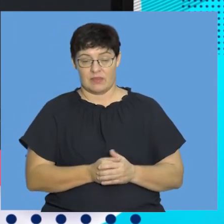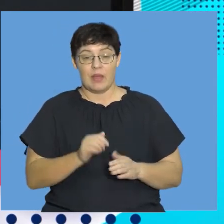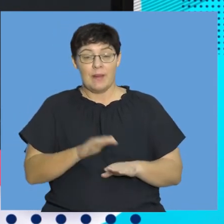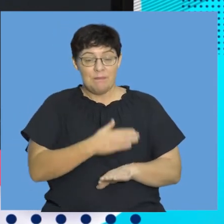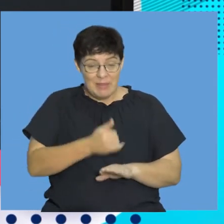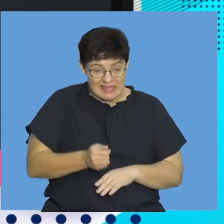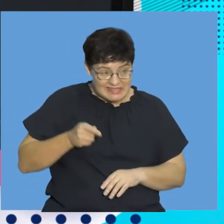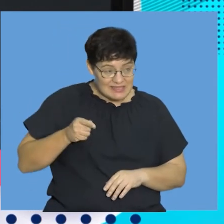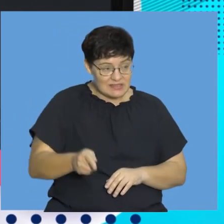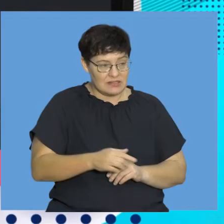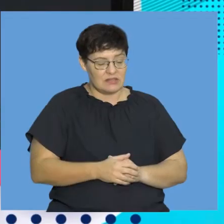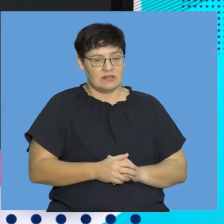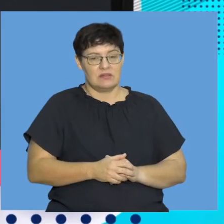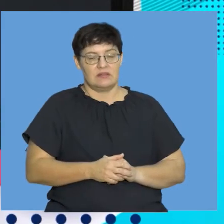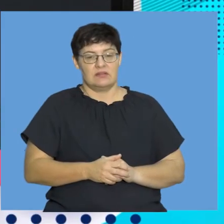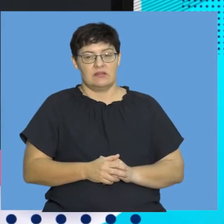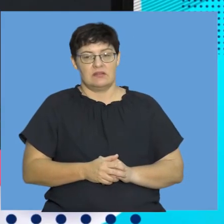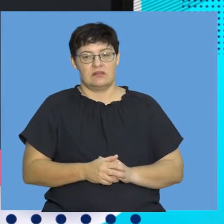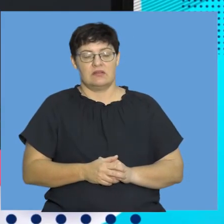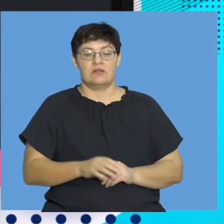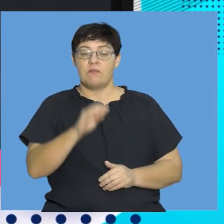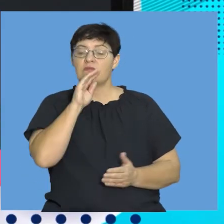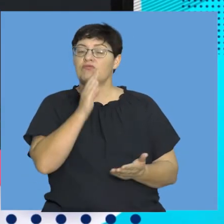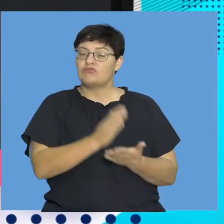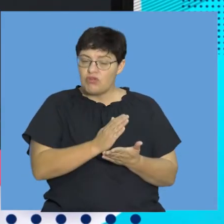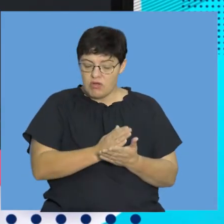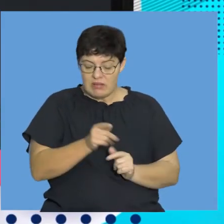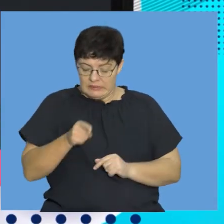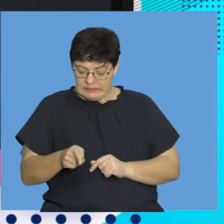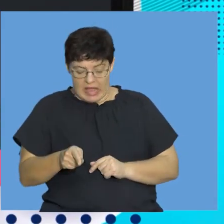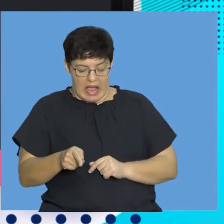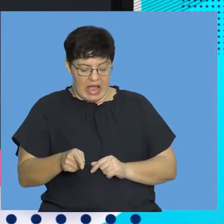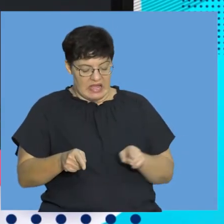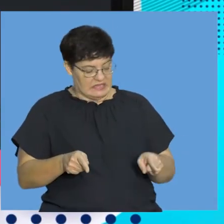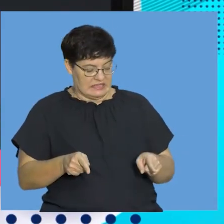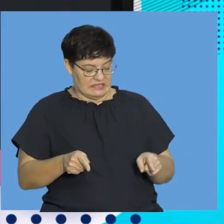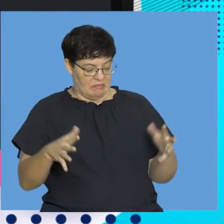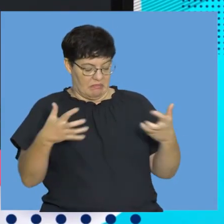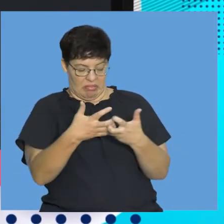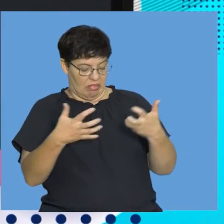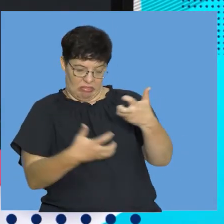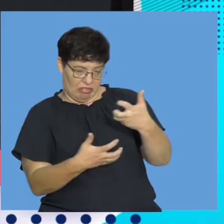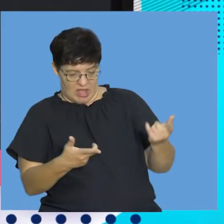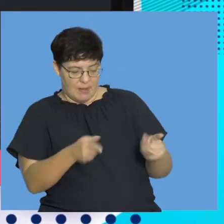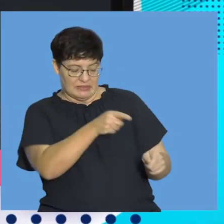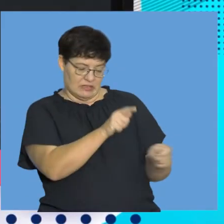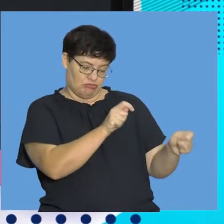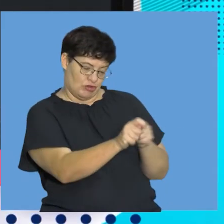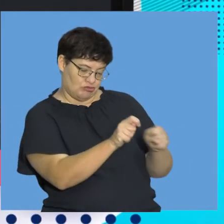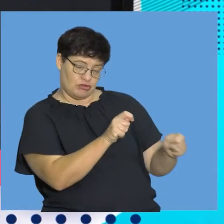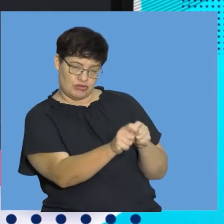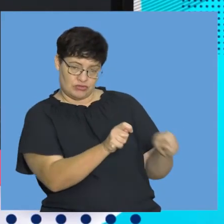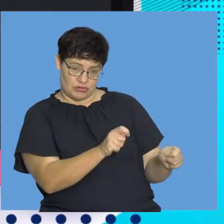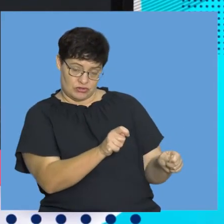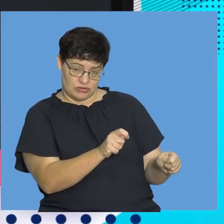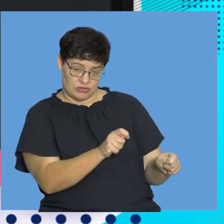your actual, and based on that, you now have to make certain adaptations, you need to make certain